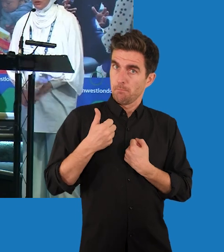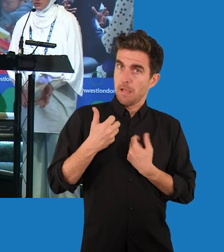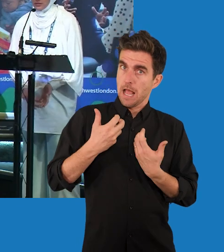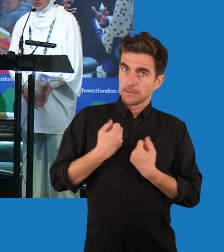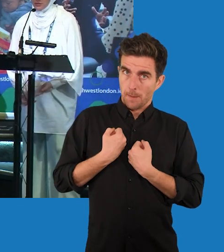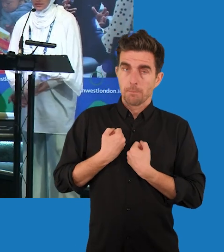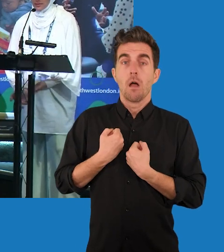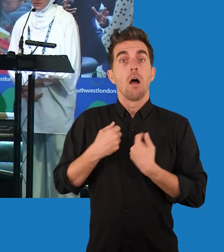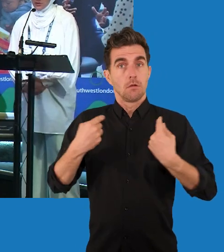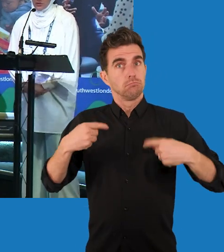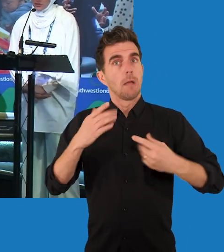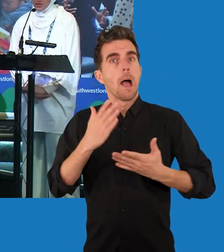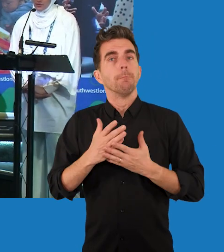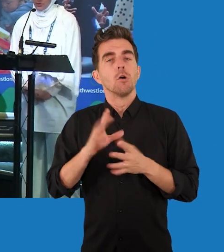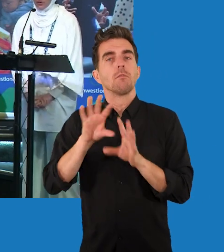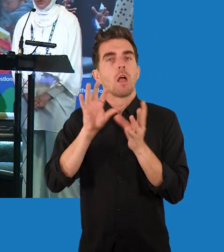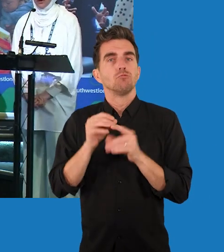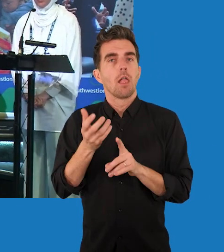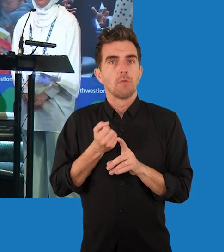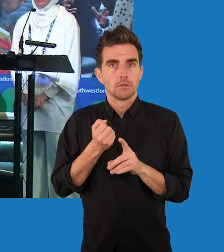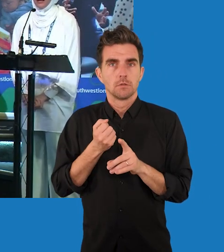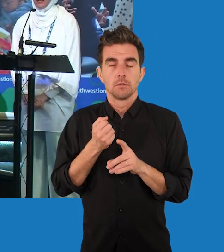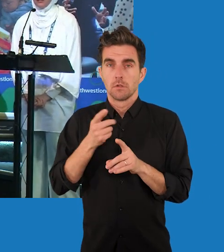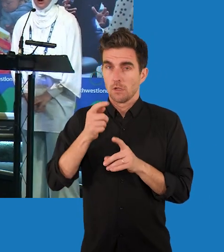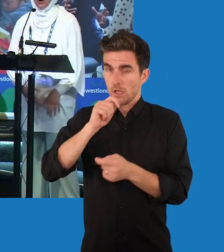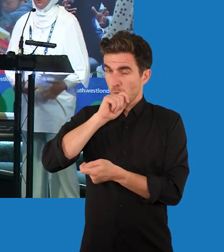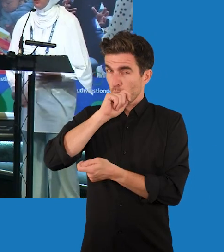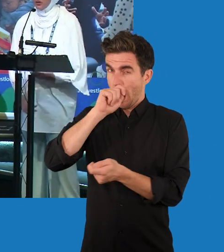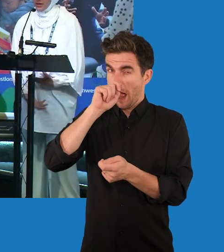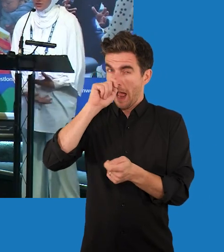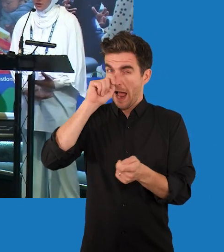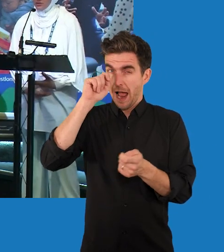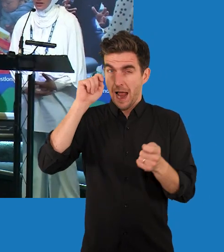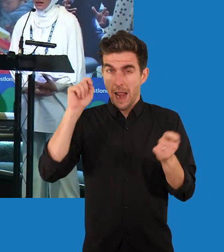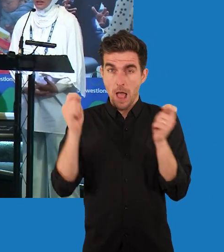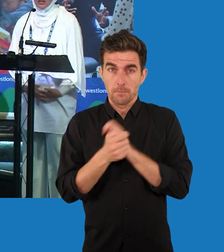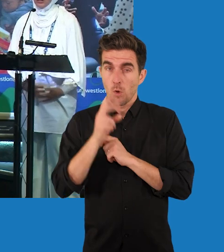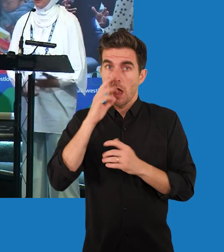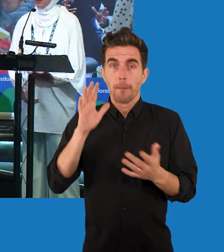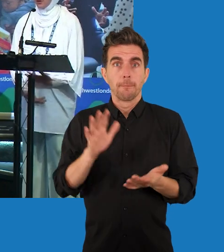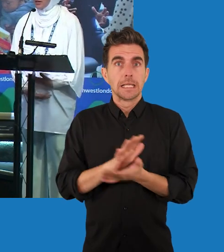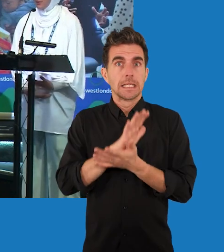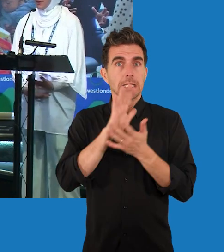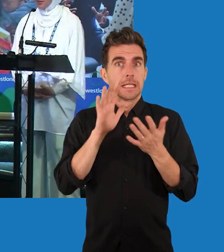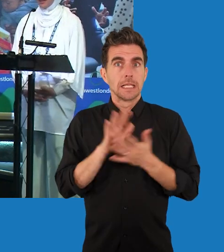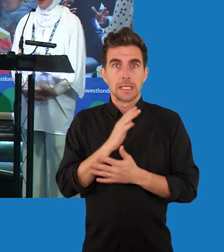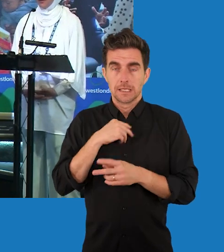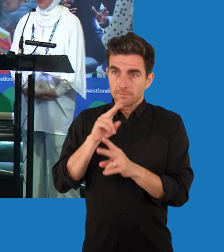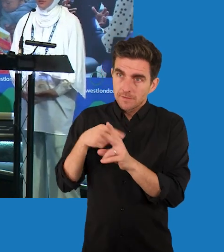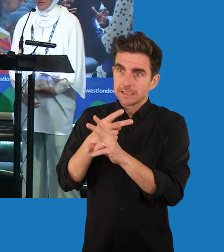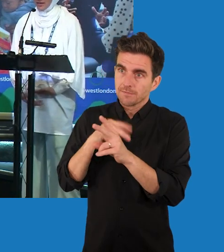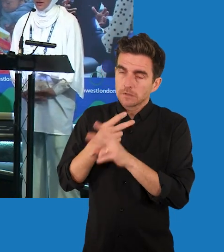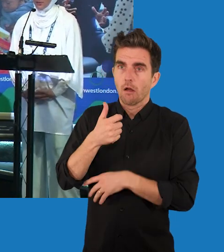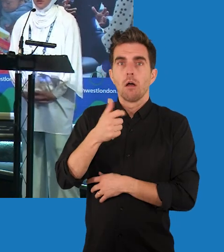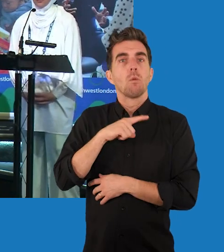she was accepted, so she was eligible for universal credit. And her whole mood changed after that. She's just been so much happier since I've